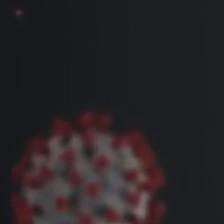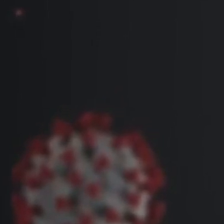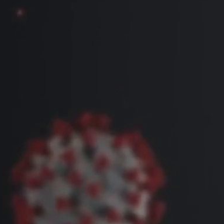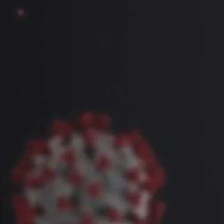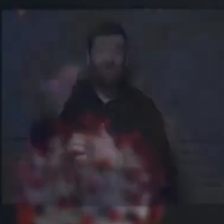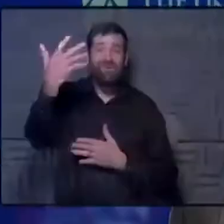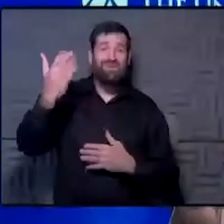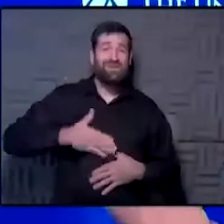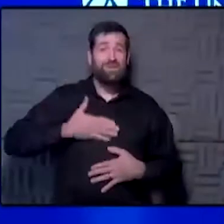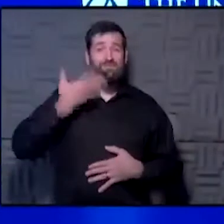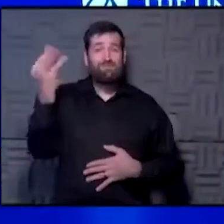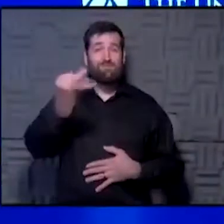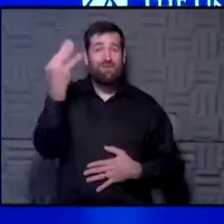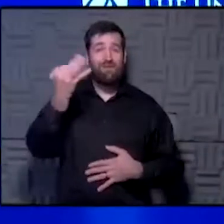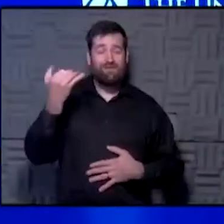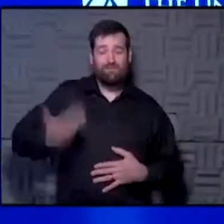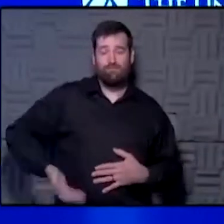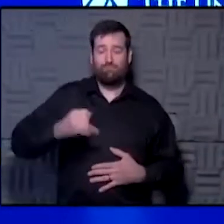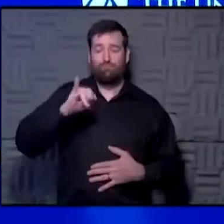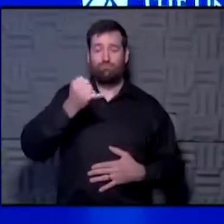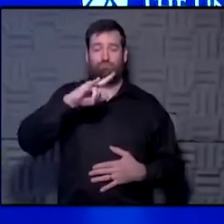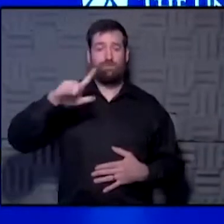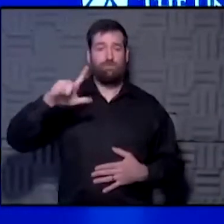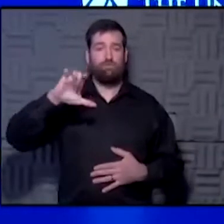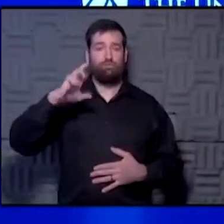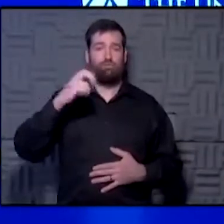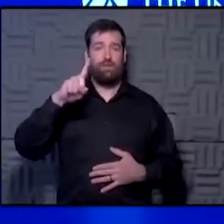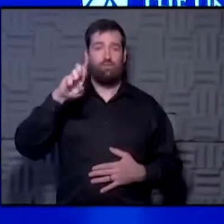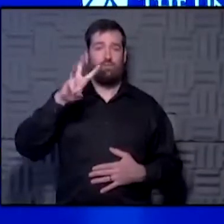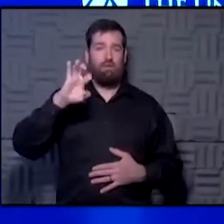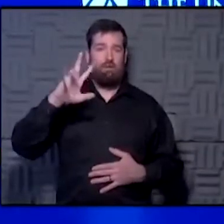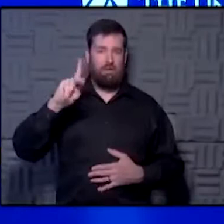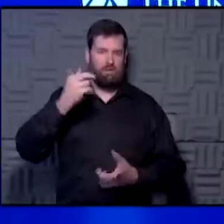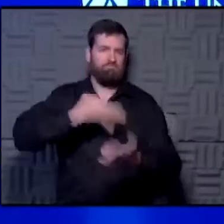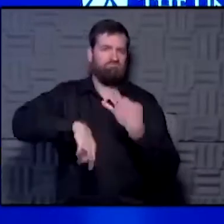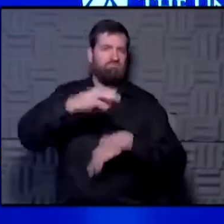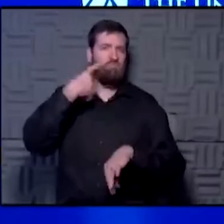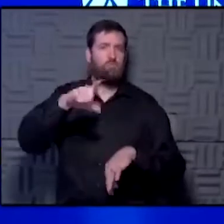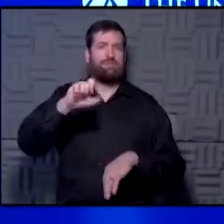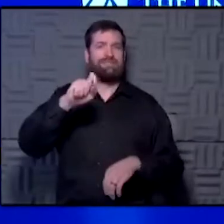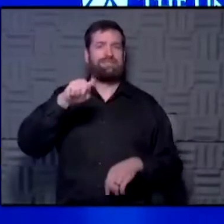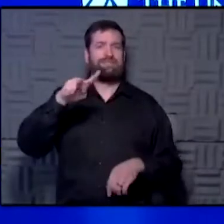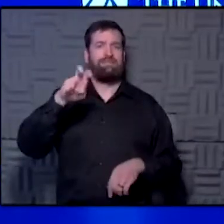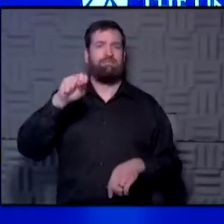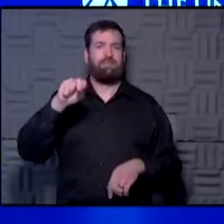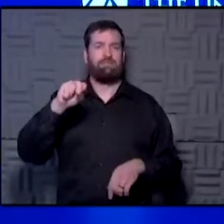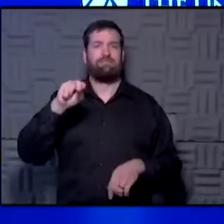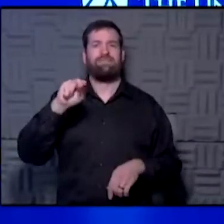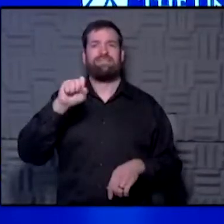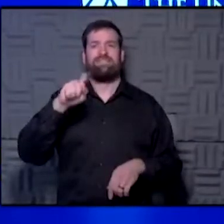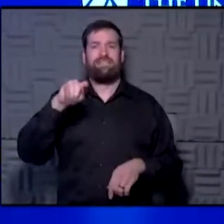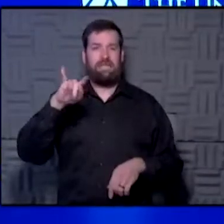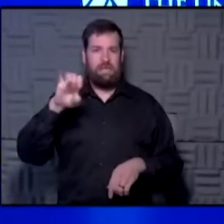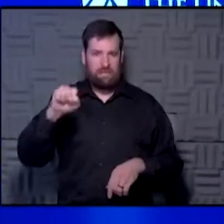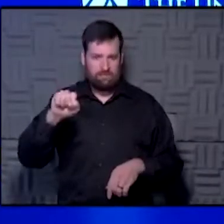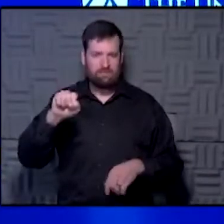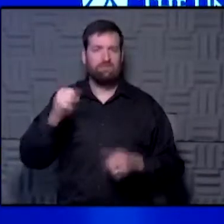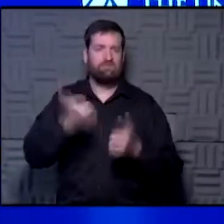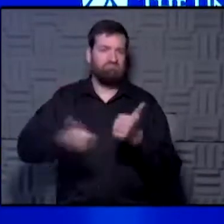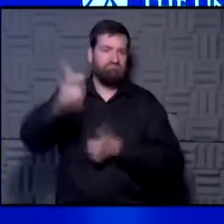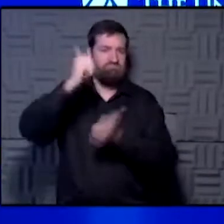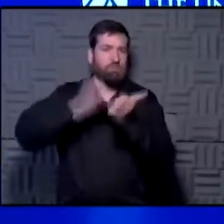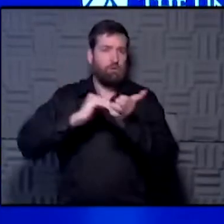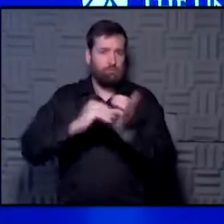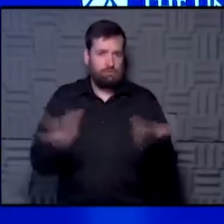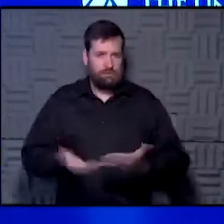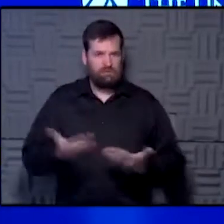Good, happy Friday morning, everyone. I'm Jill Chadwick, and for Dr. Stephen Stice, Chief Medical Officer. We are coming to you from the Dolph C. Simons Jr. Family